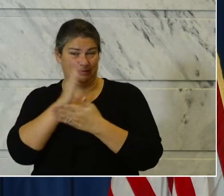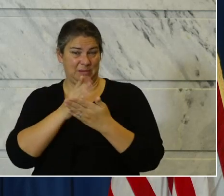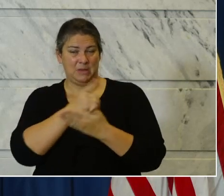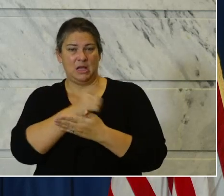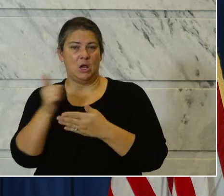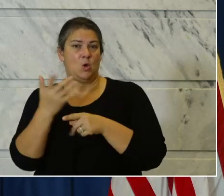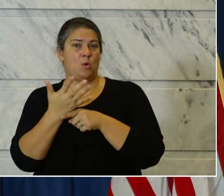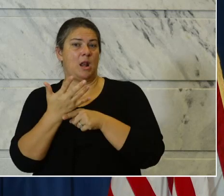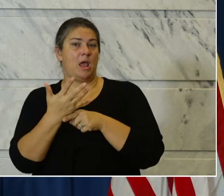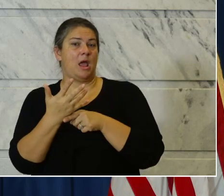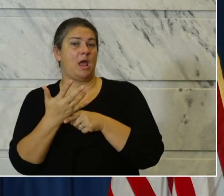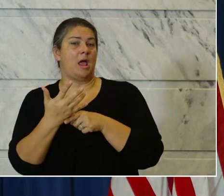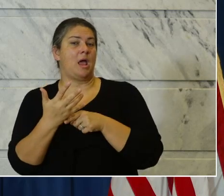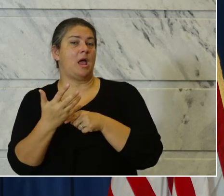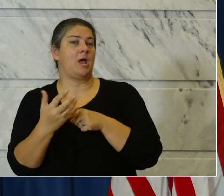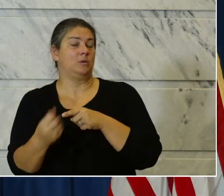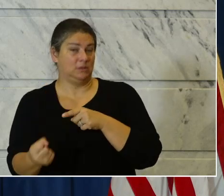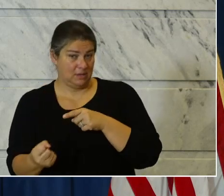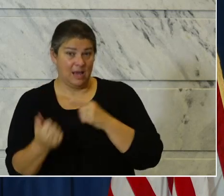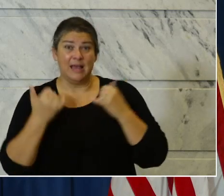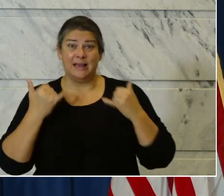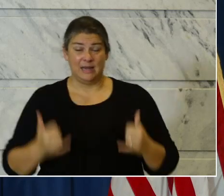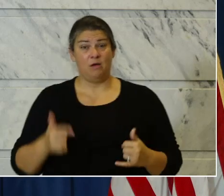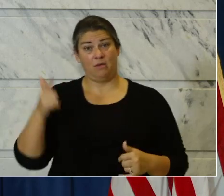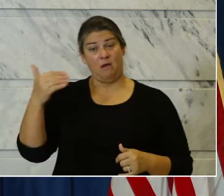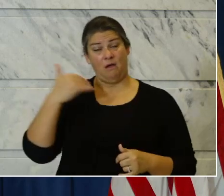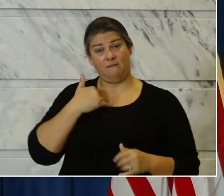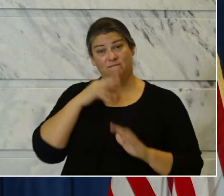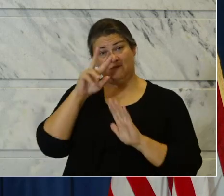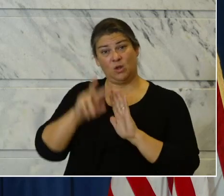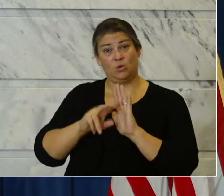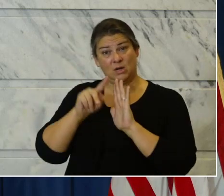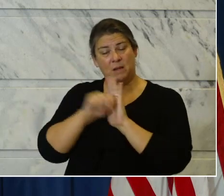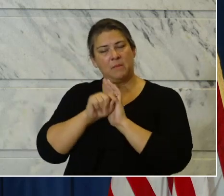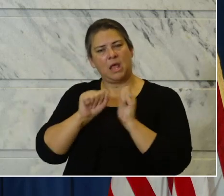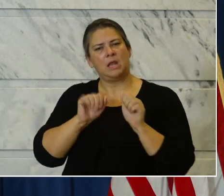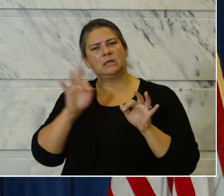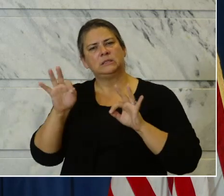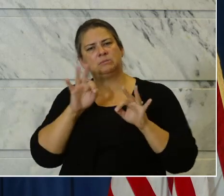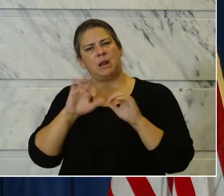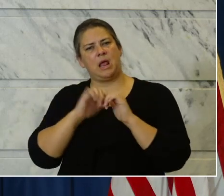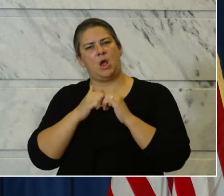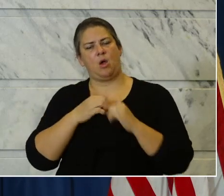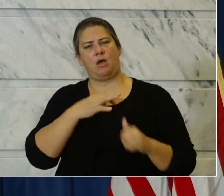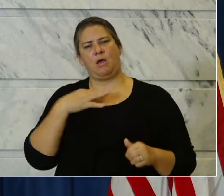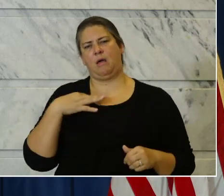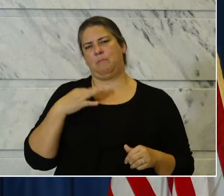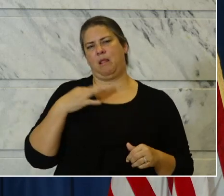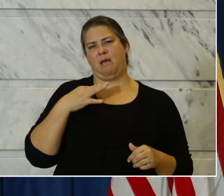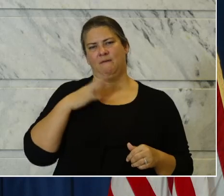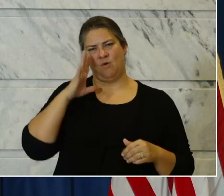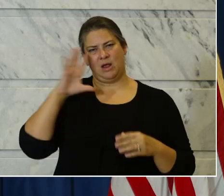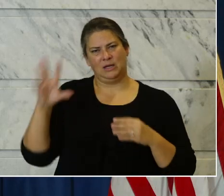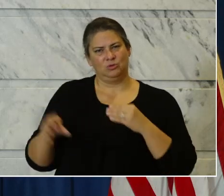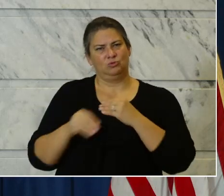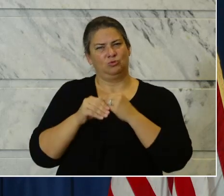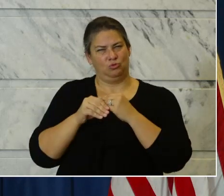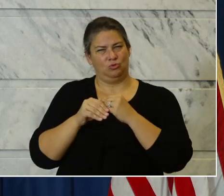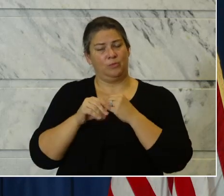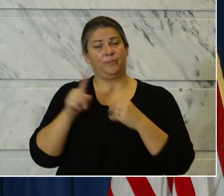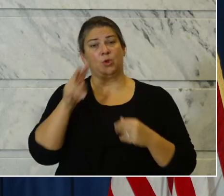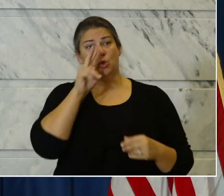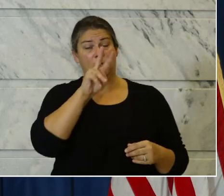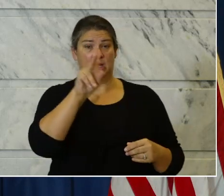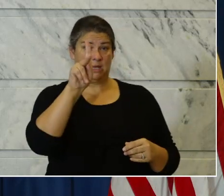benefits available, and there is now a video on the website that will explain how to apply for those benefits. So if you go to the